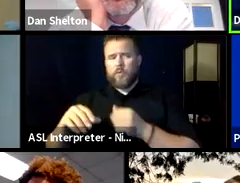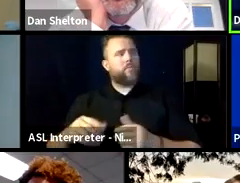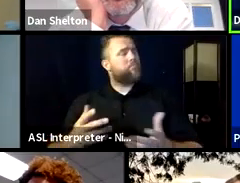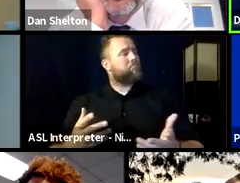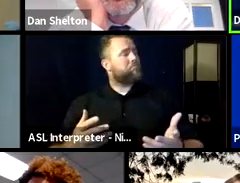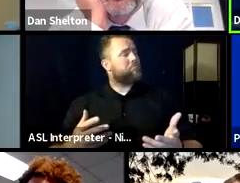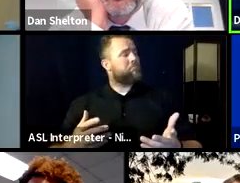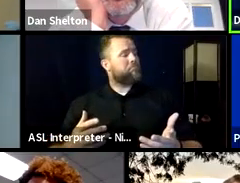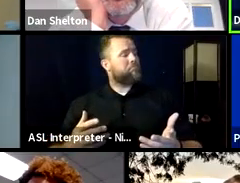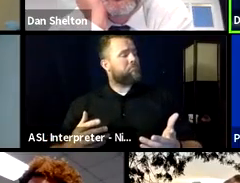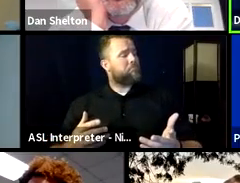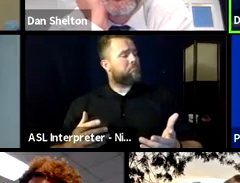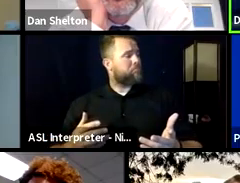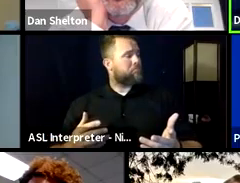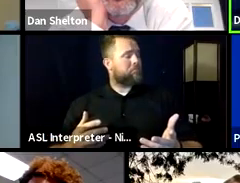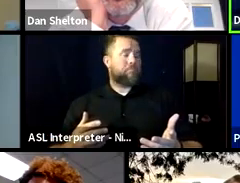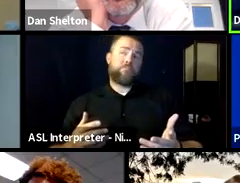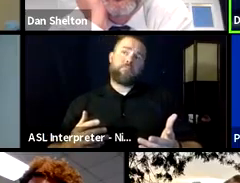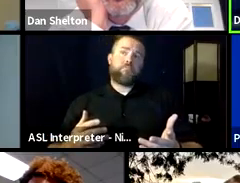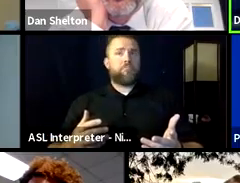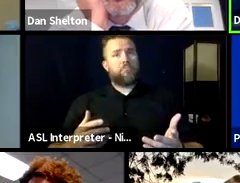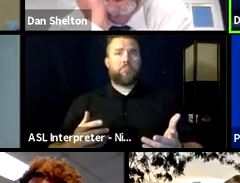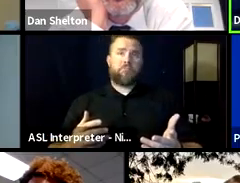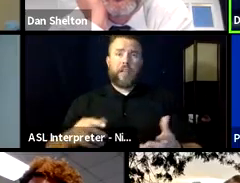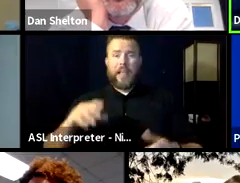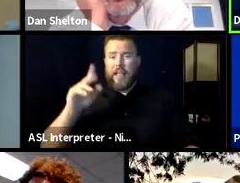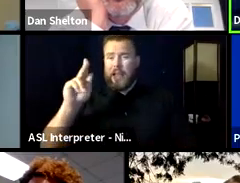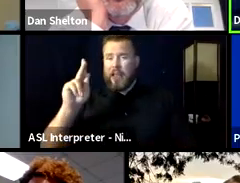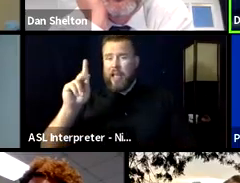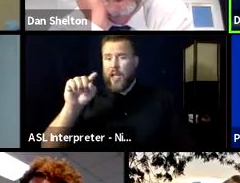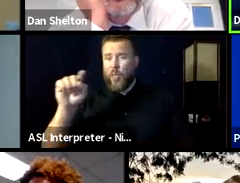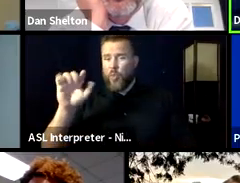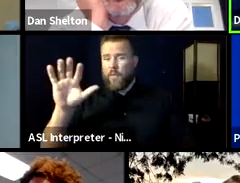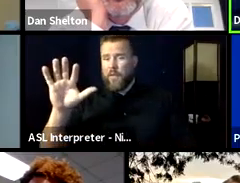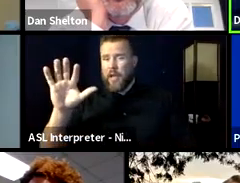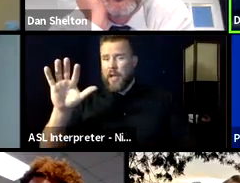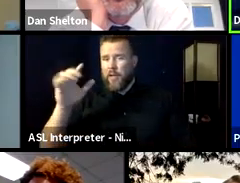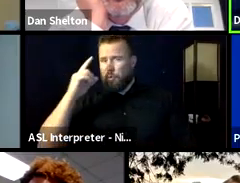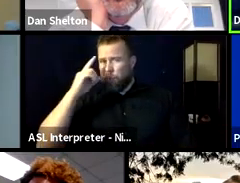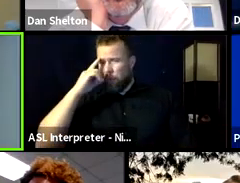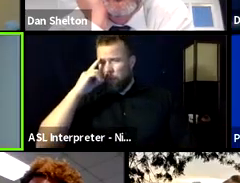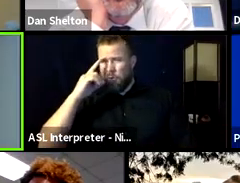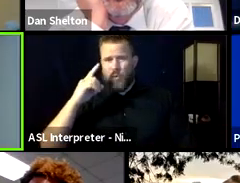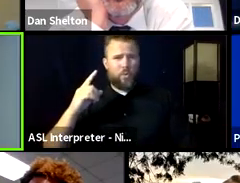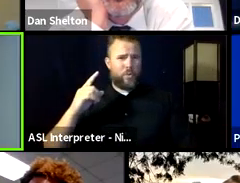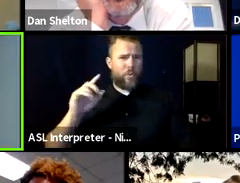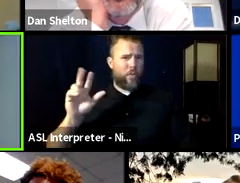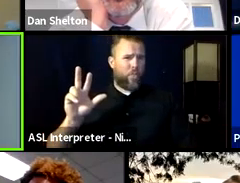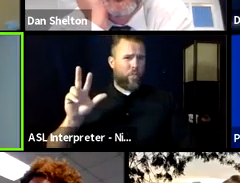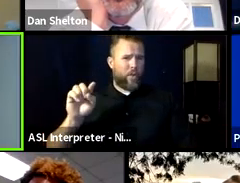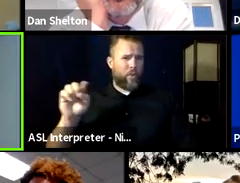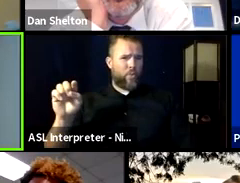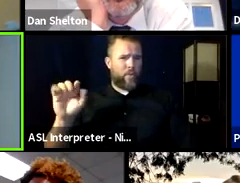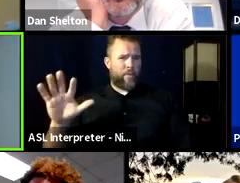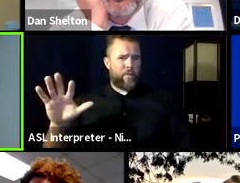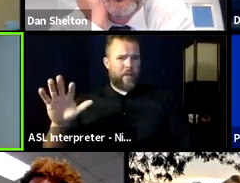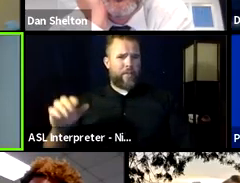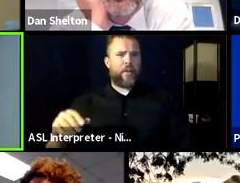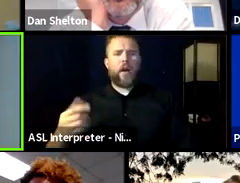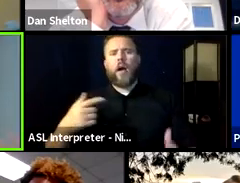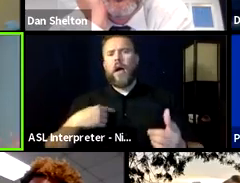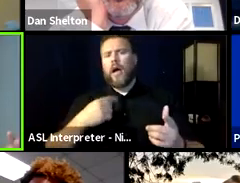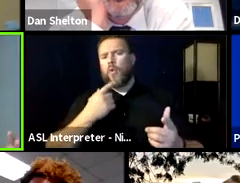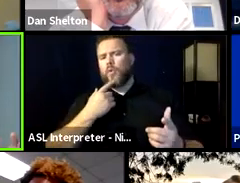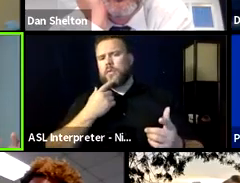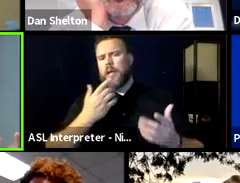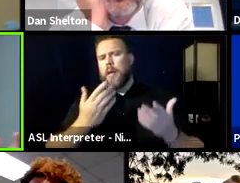At the K-5 level, or 3 to 5, or? I mean, of course, geared toward them. And